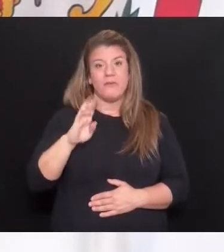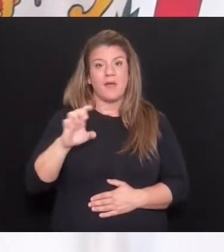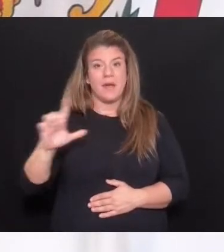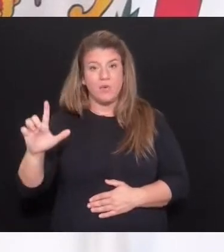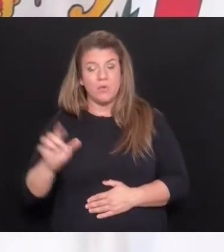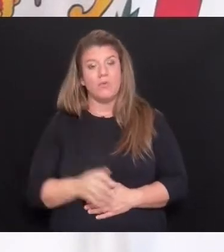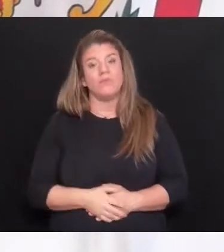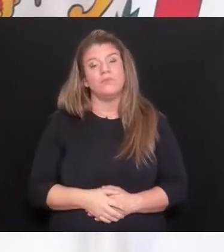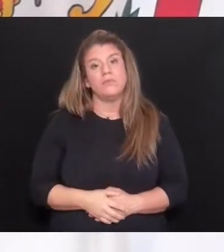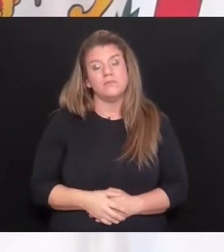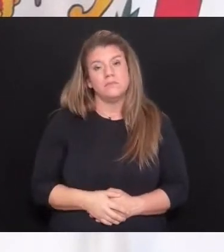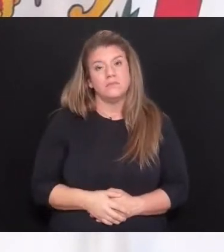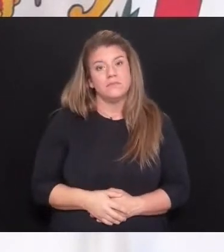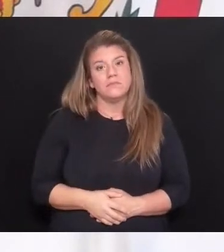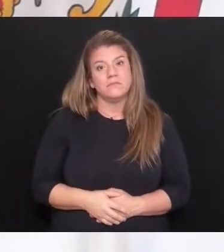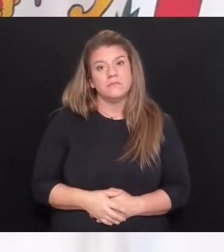County.